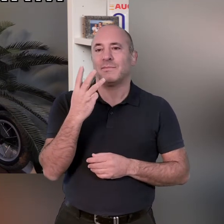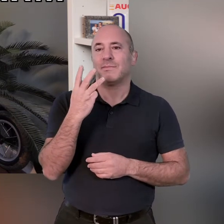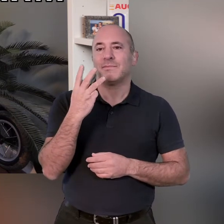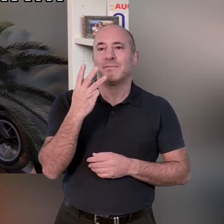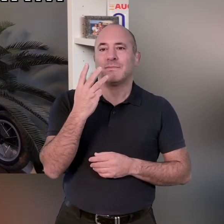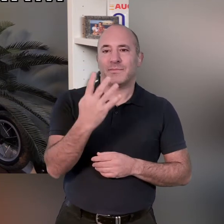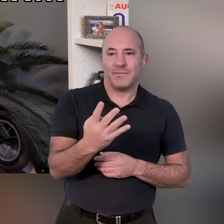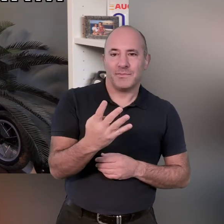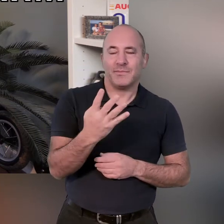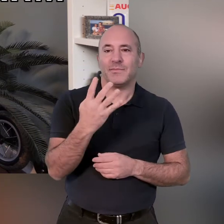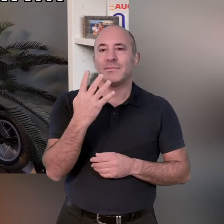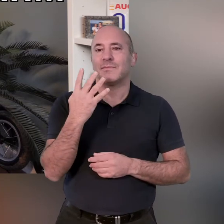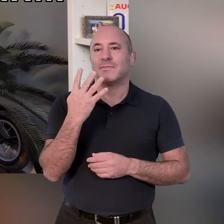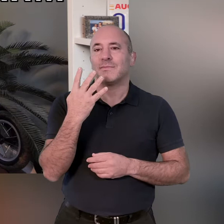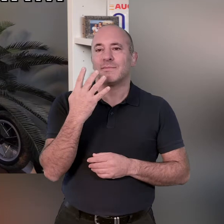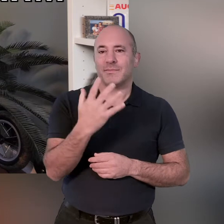3, 4,